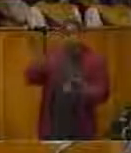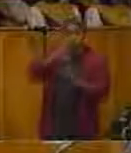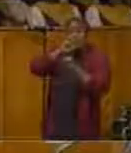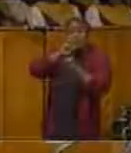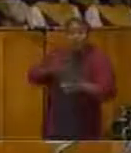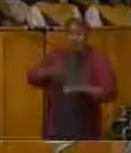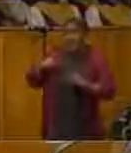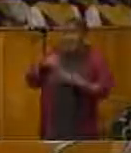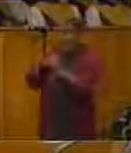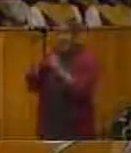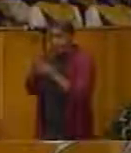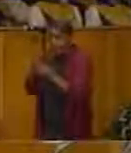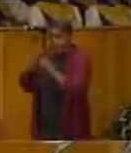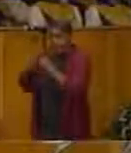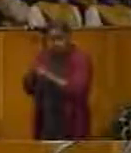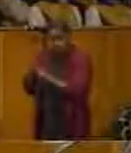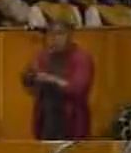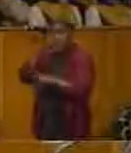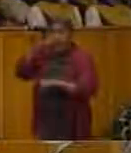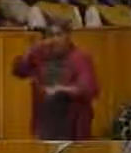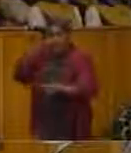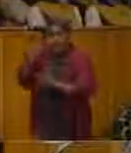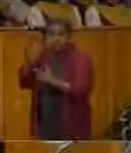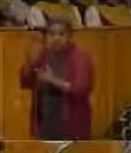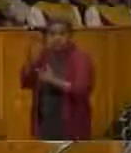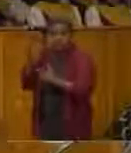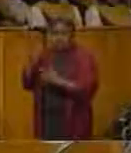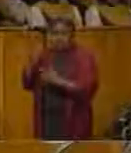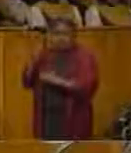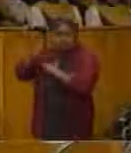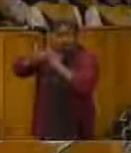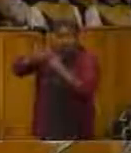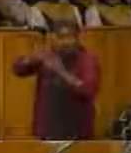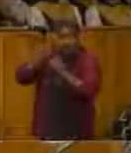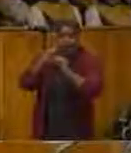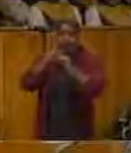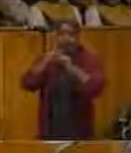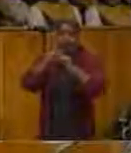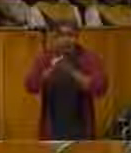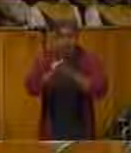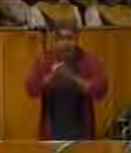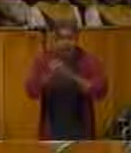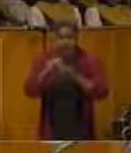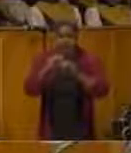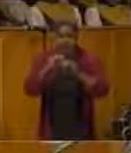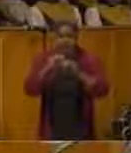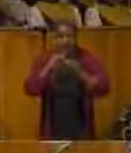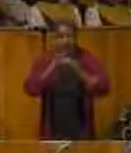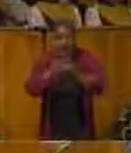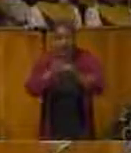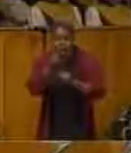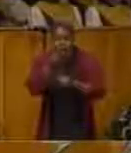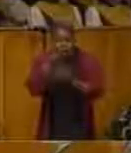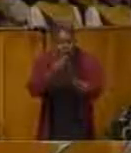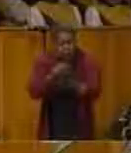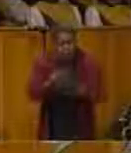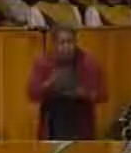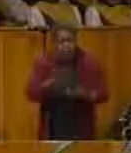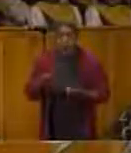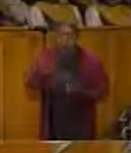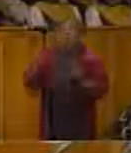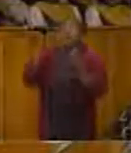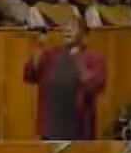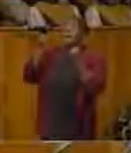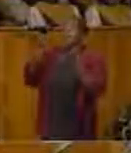have family and friends, parents who guided us in understanding, many of us were taught the principles of the